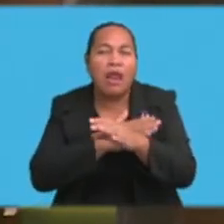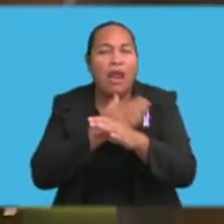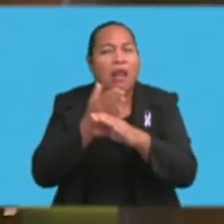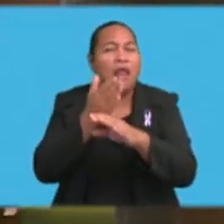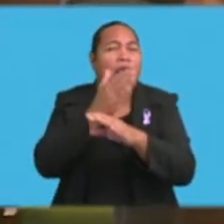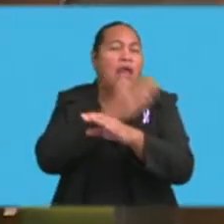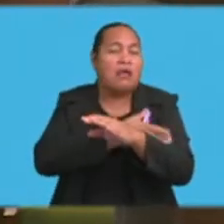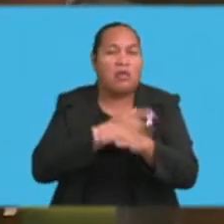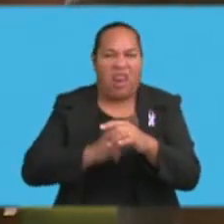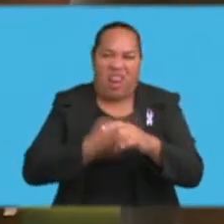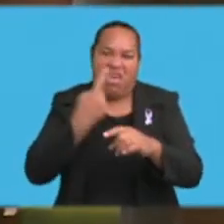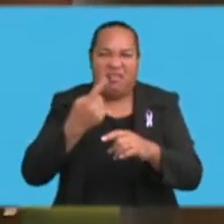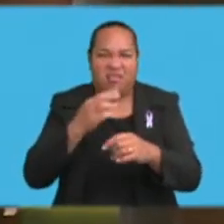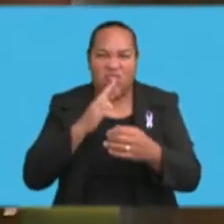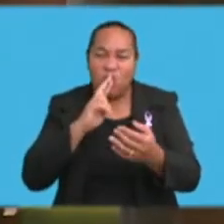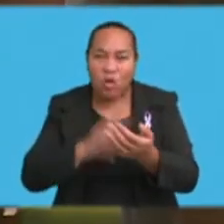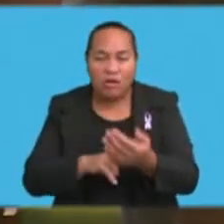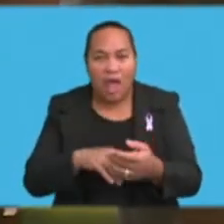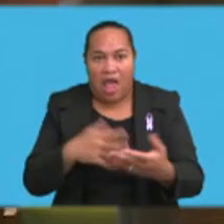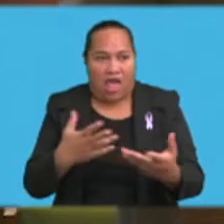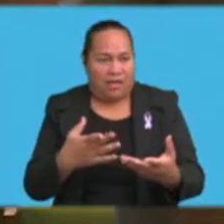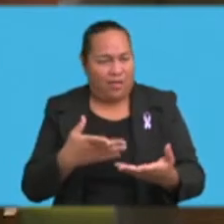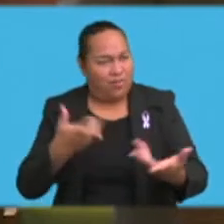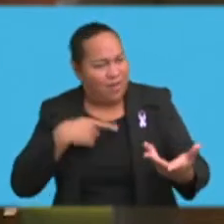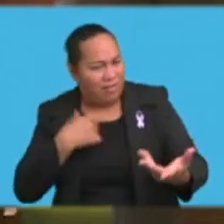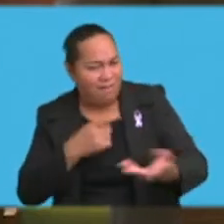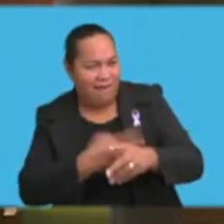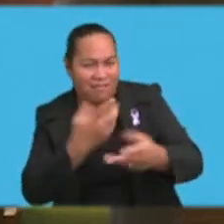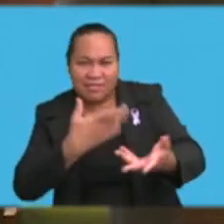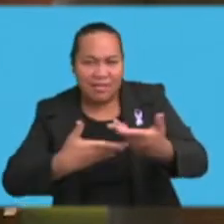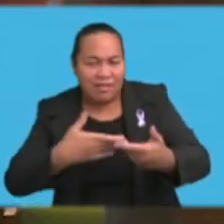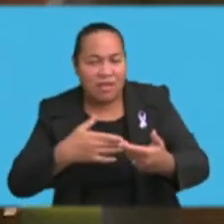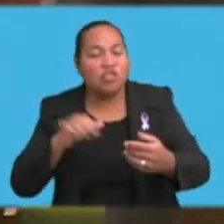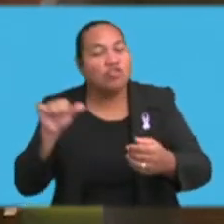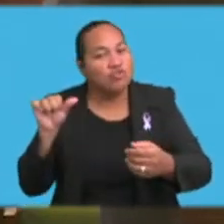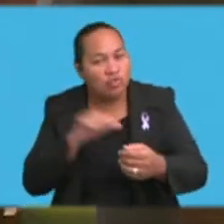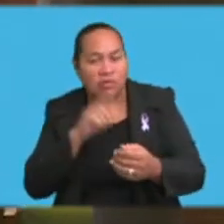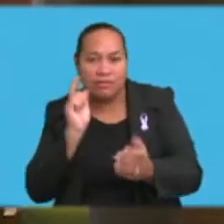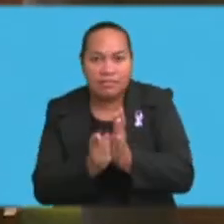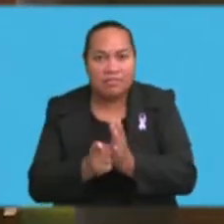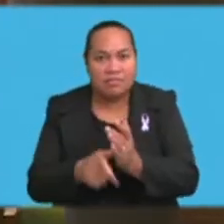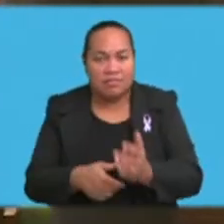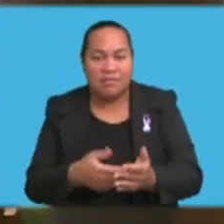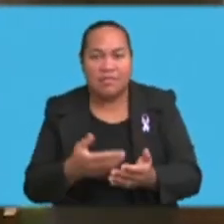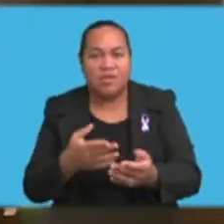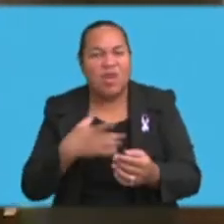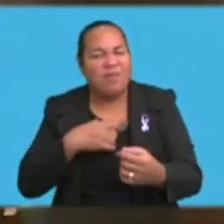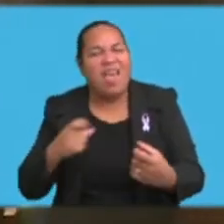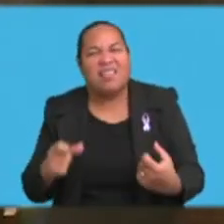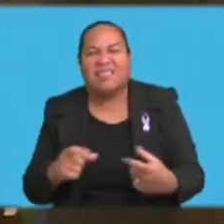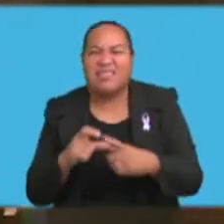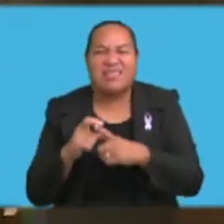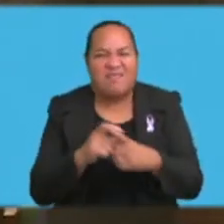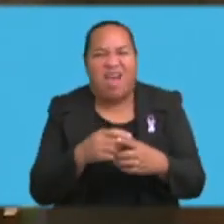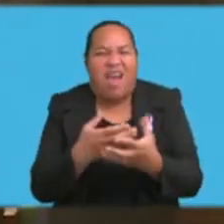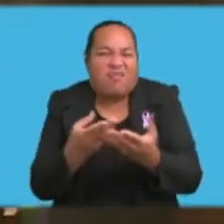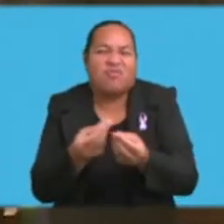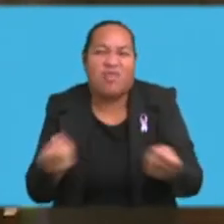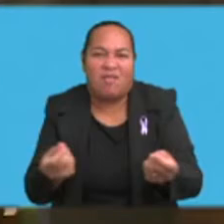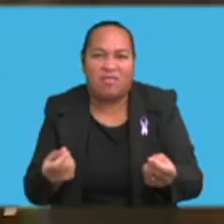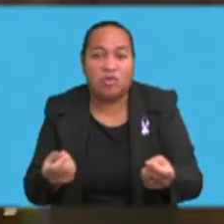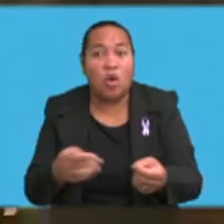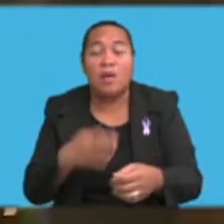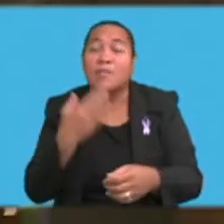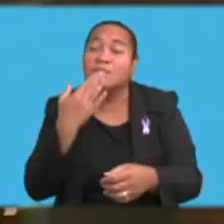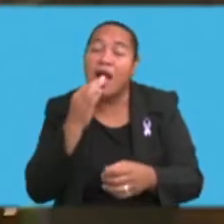that we have is that a lot of these accidents are not reported, or they're reported very late, so it becomes very difficult to try to address them. Employers therefore